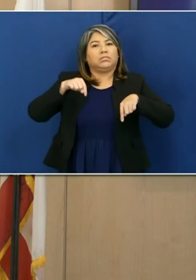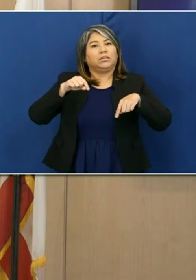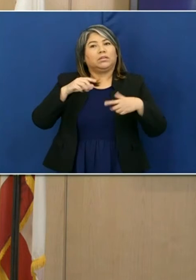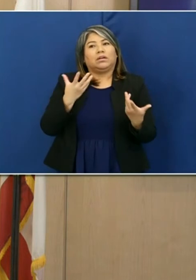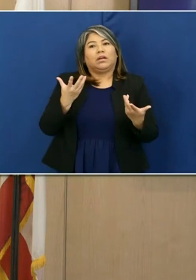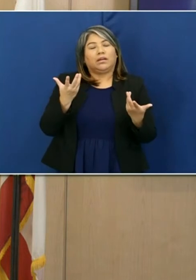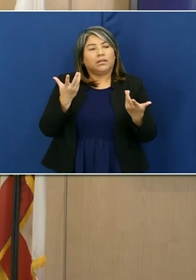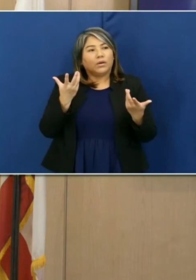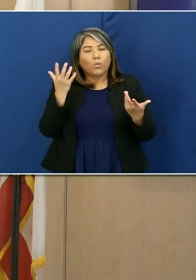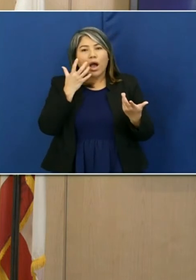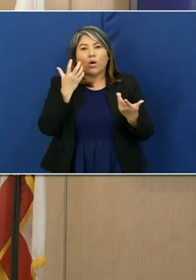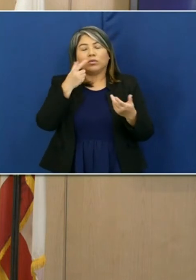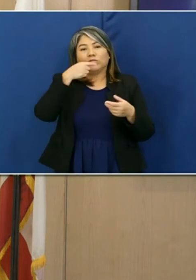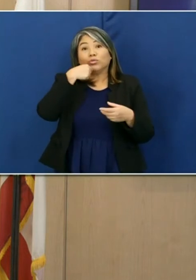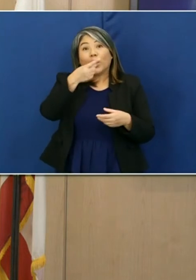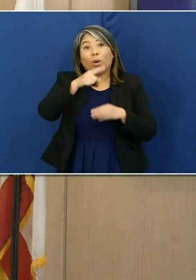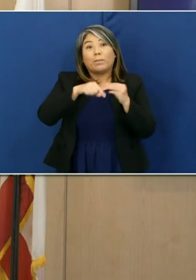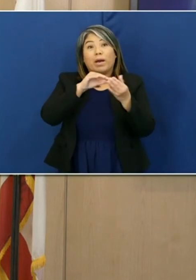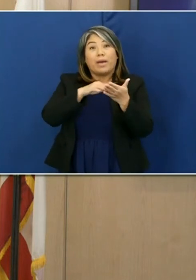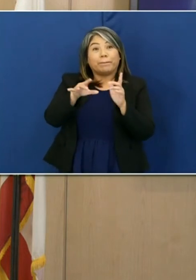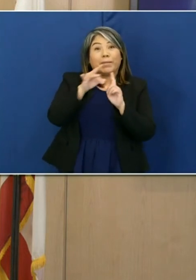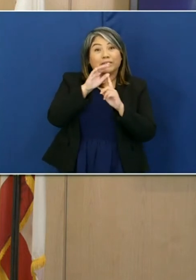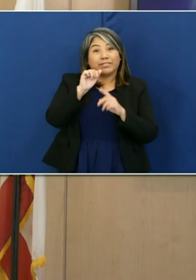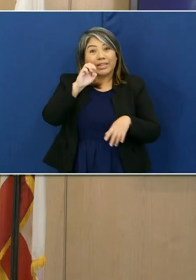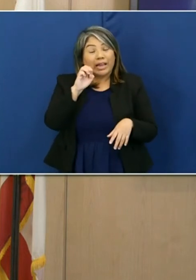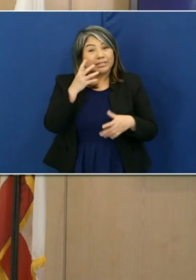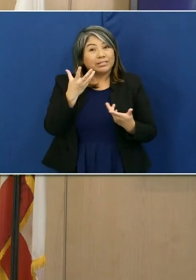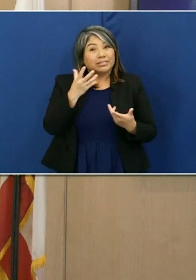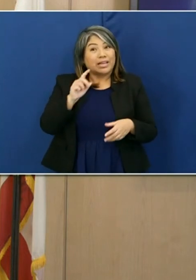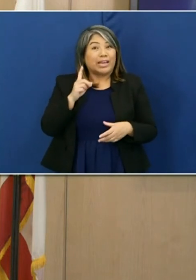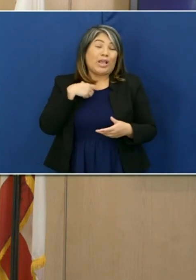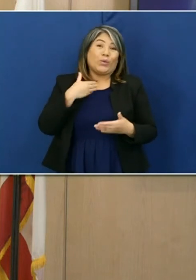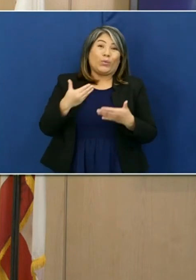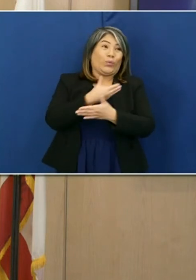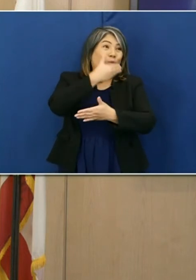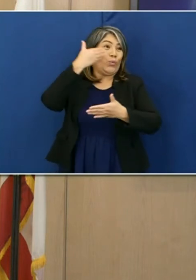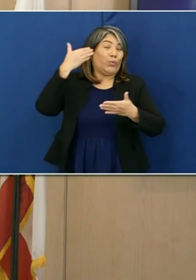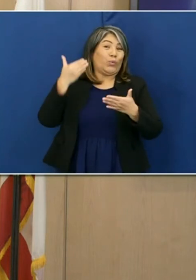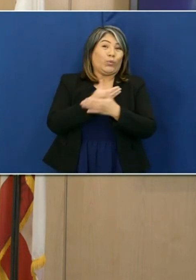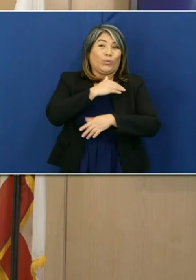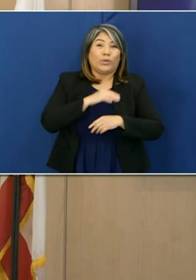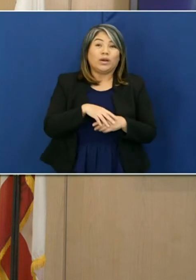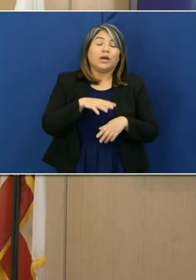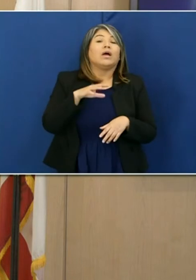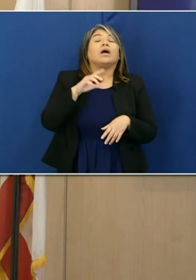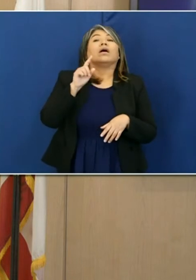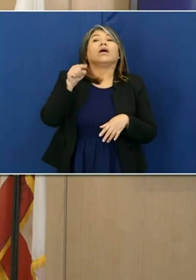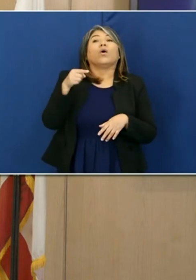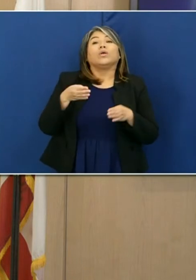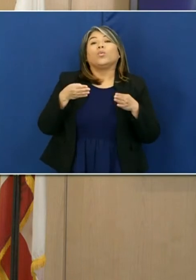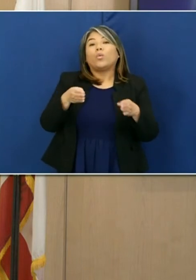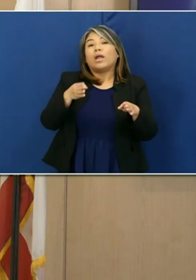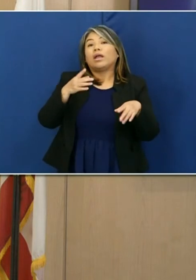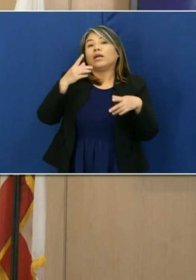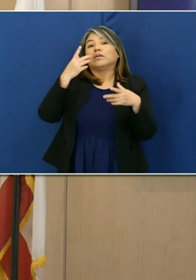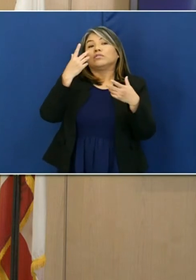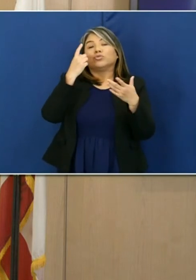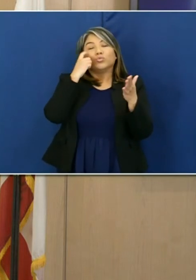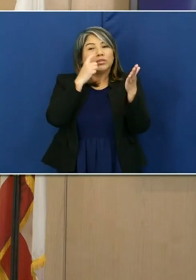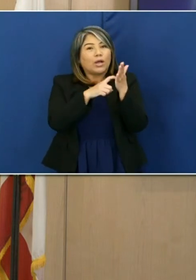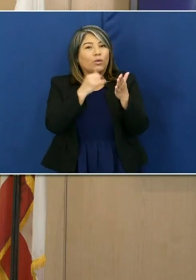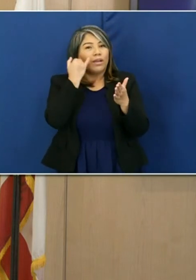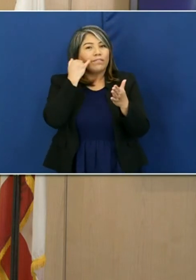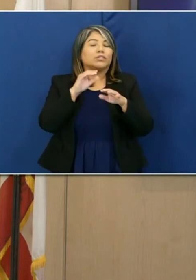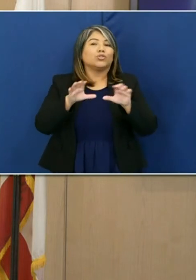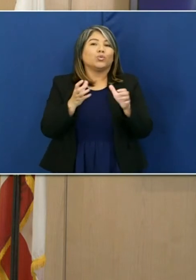to be here in front of you telling you about this positive case. And really the only way to tell is to do this kind of deep testing, which